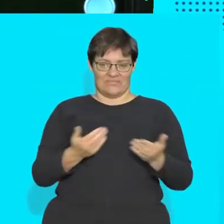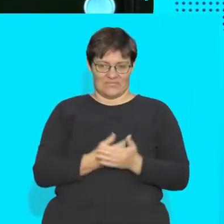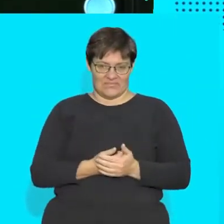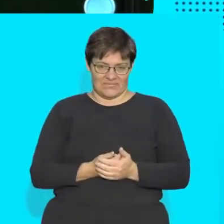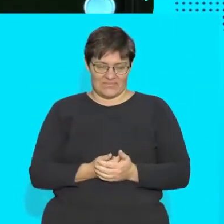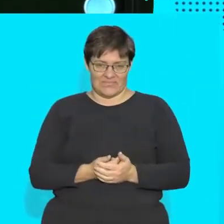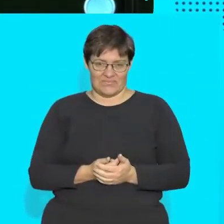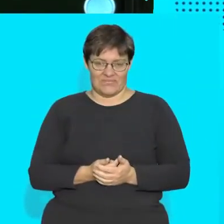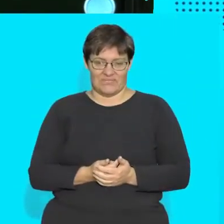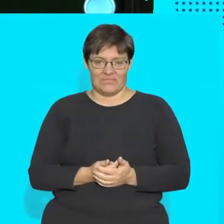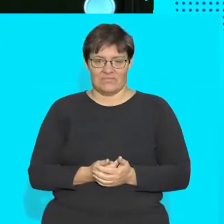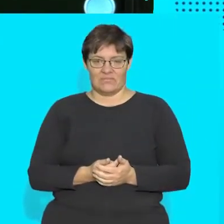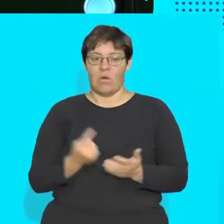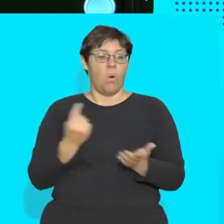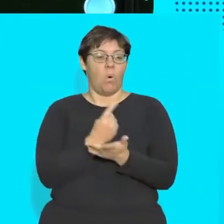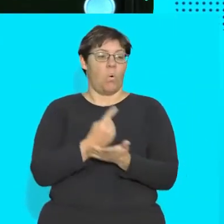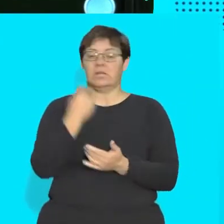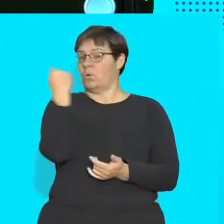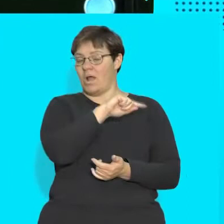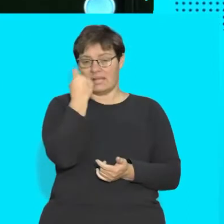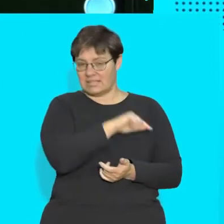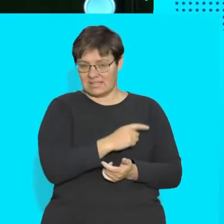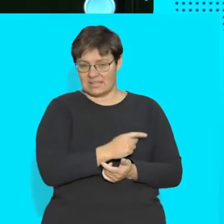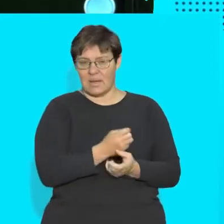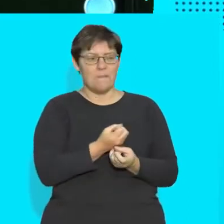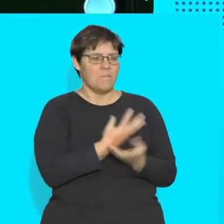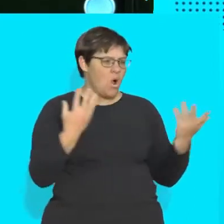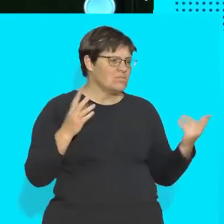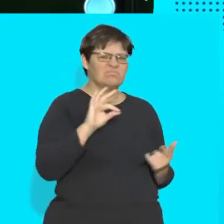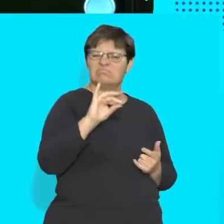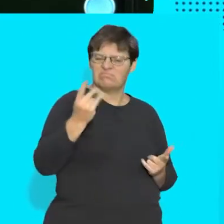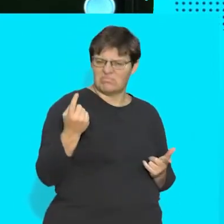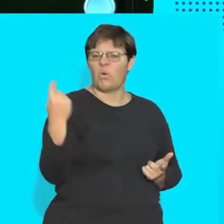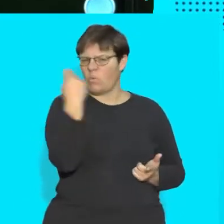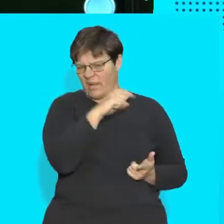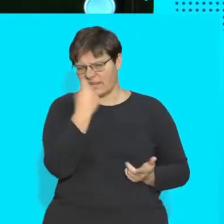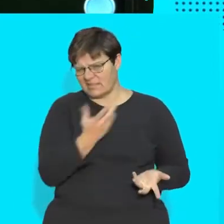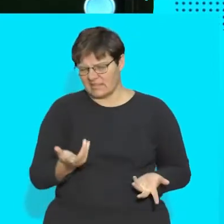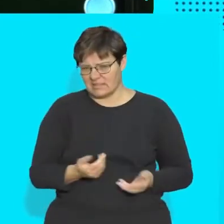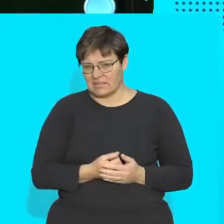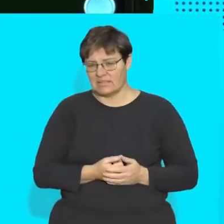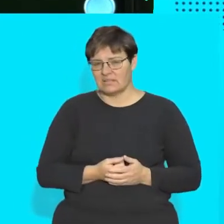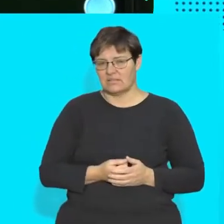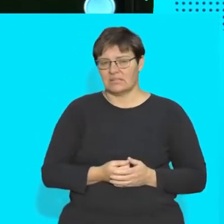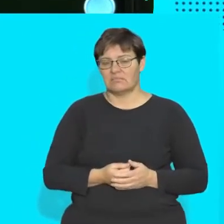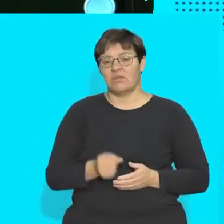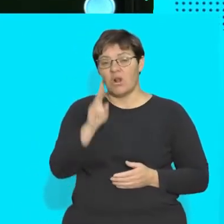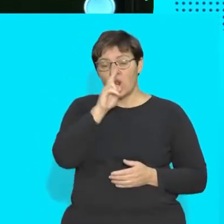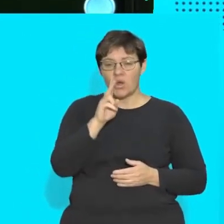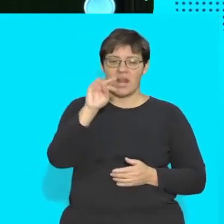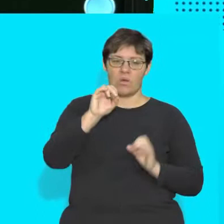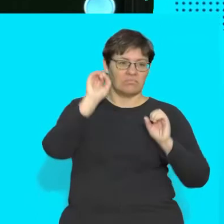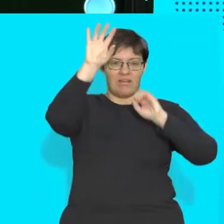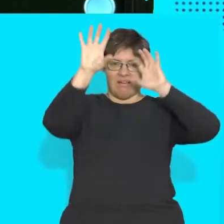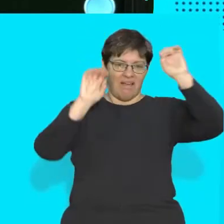light. Now, it's not always white light. So most lights we use in everyday life is white light. But if you've looked